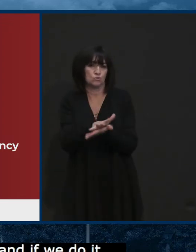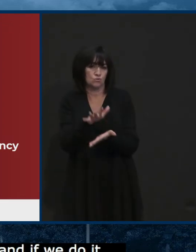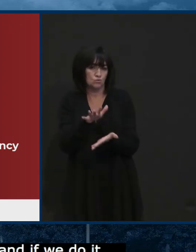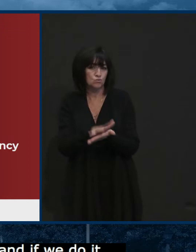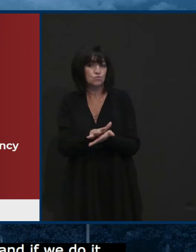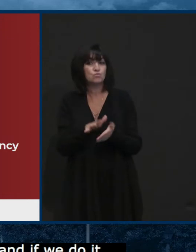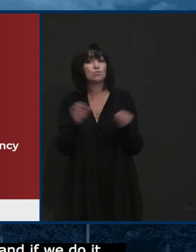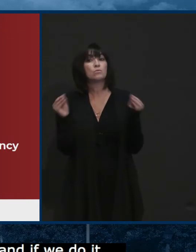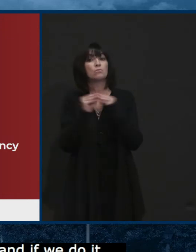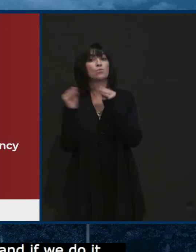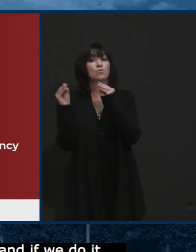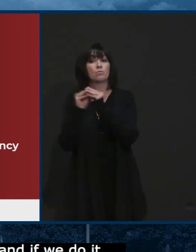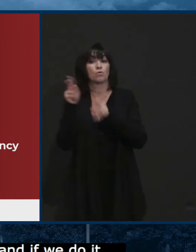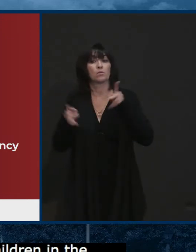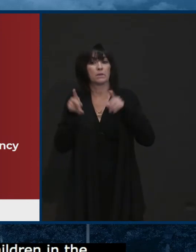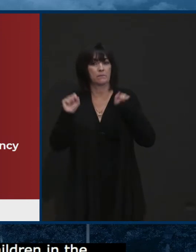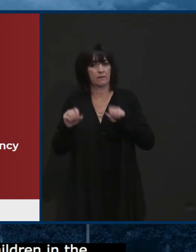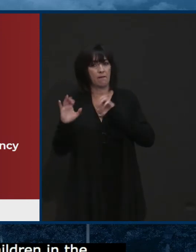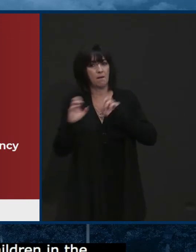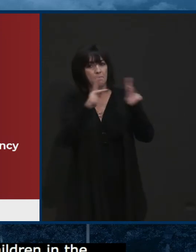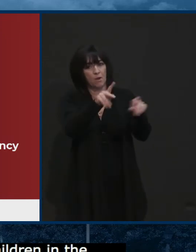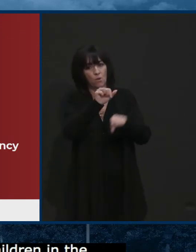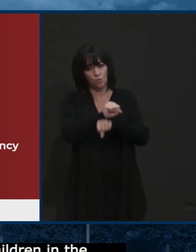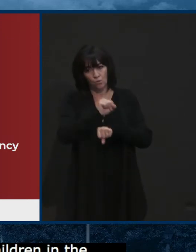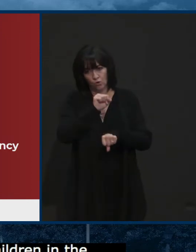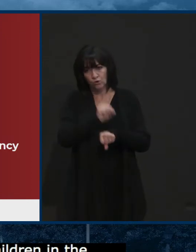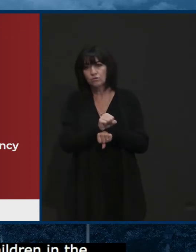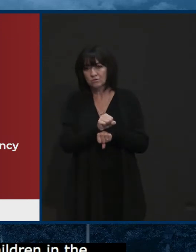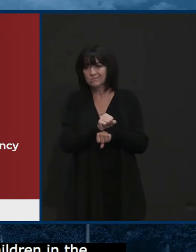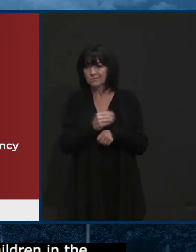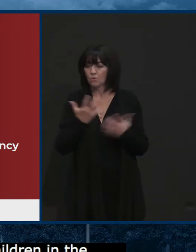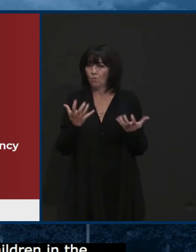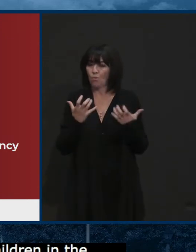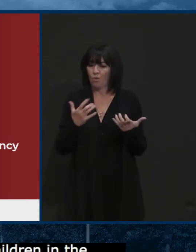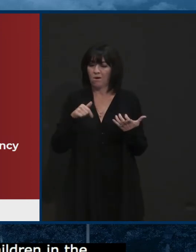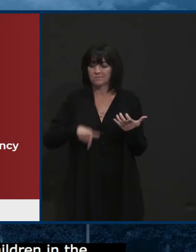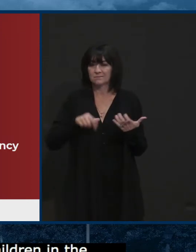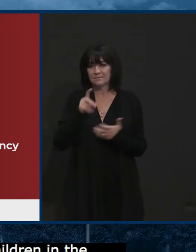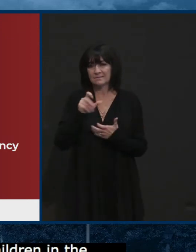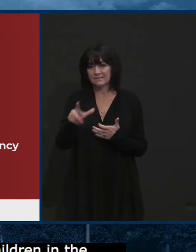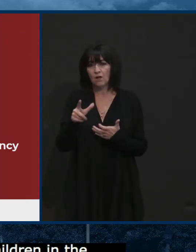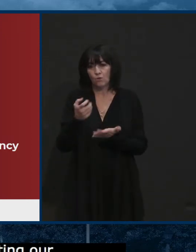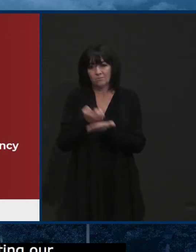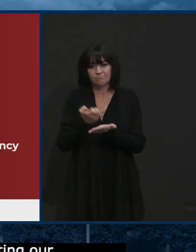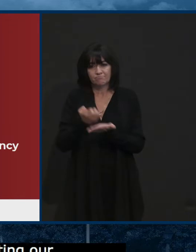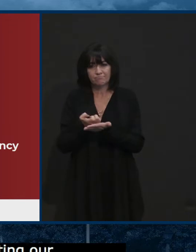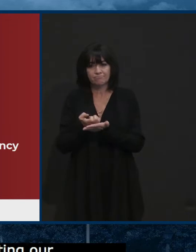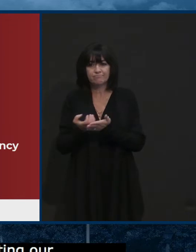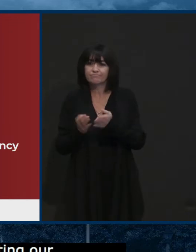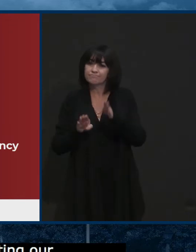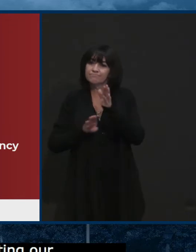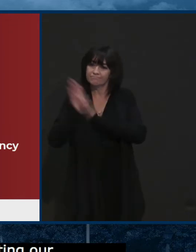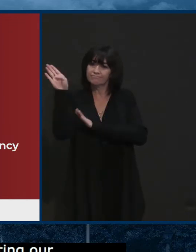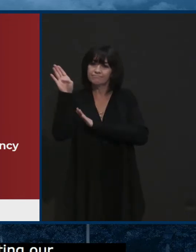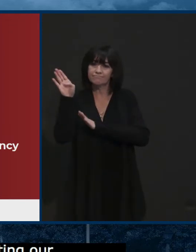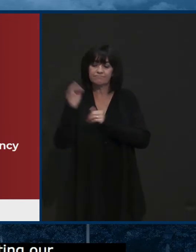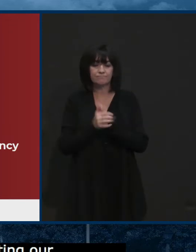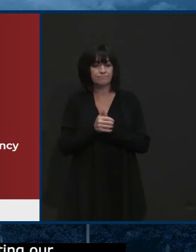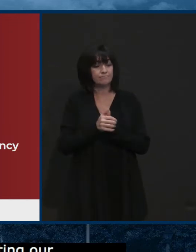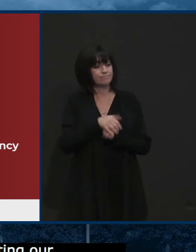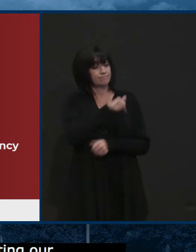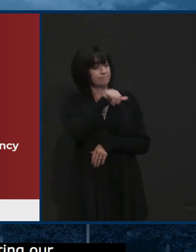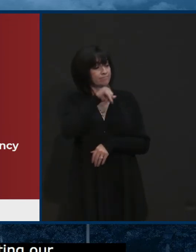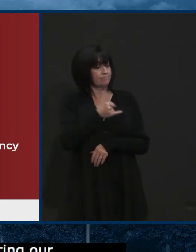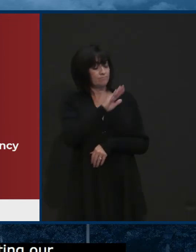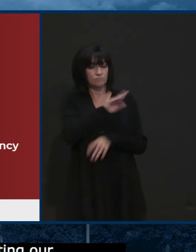the job and getting our economy going again. AJ, I know tremendous work that your team is doing on the testing